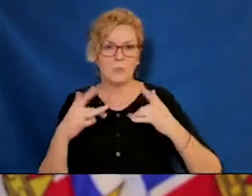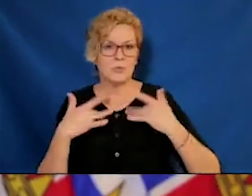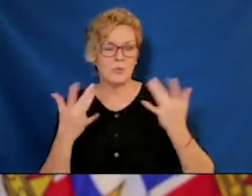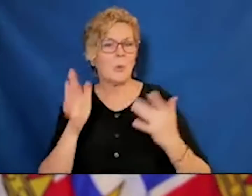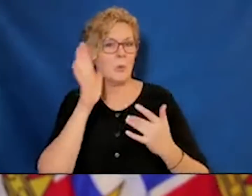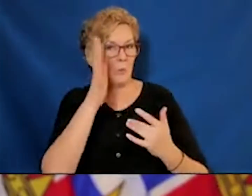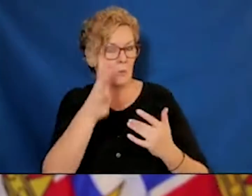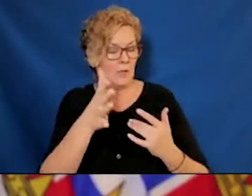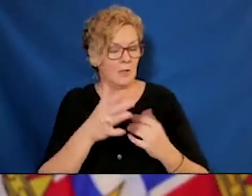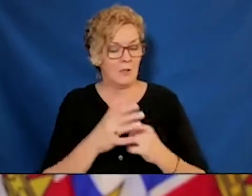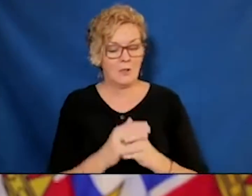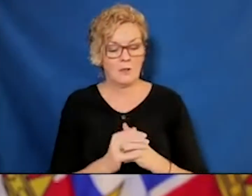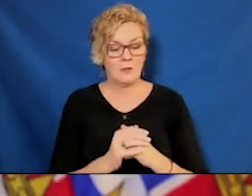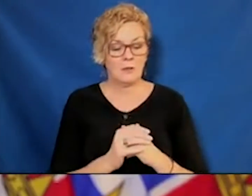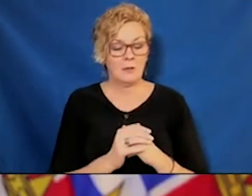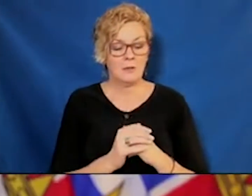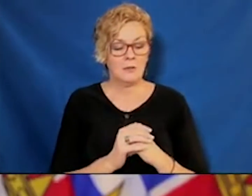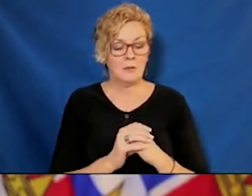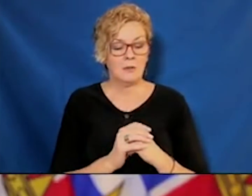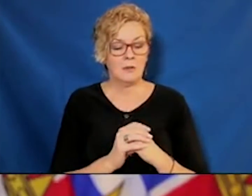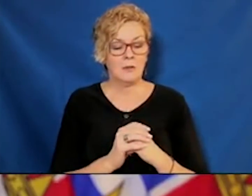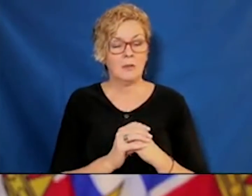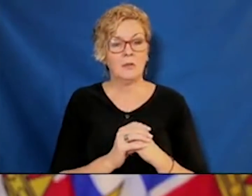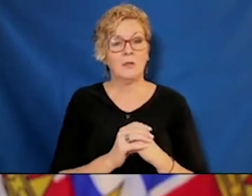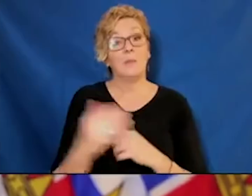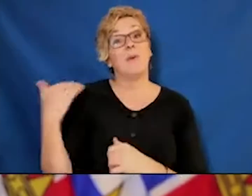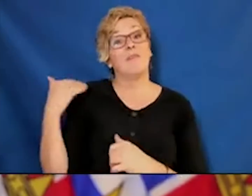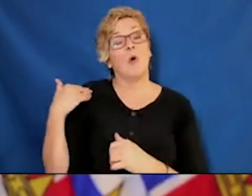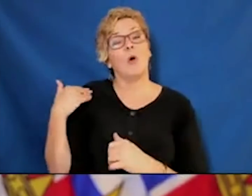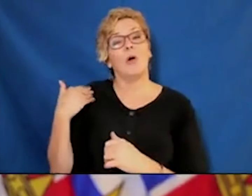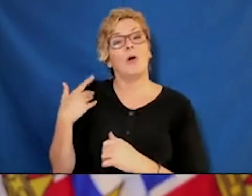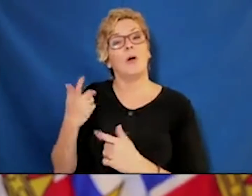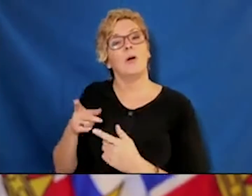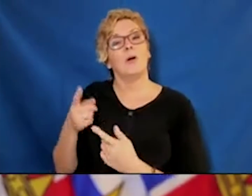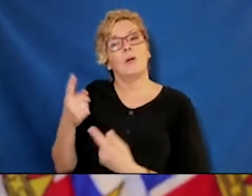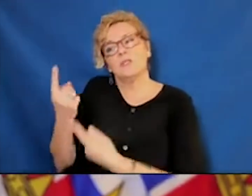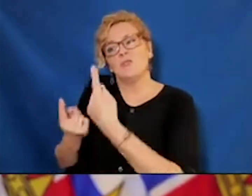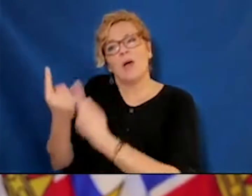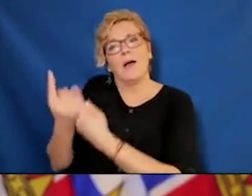effective in the vaccine trials. And that is,